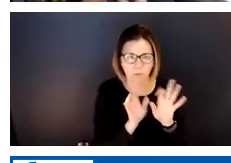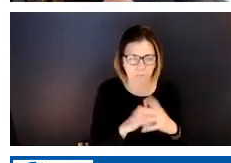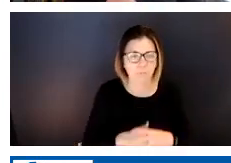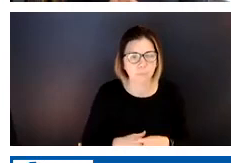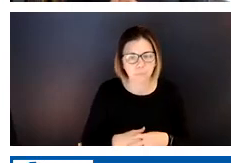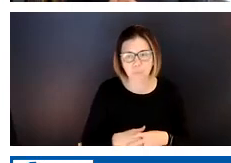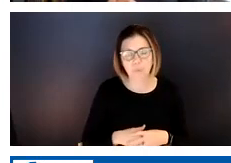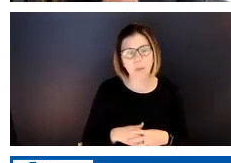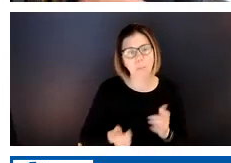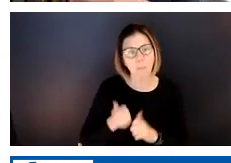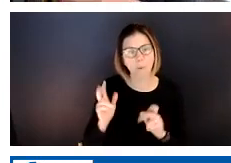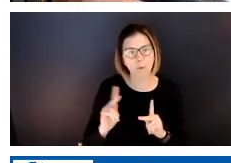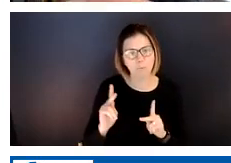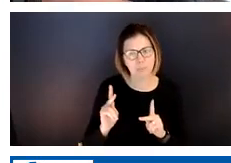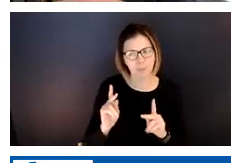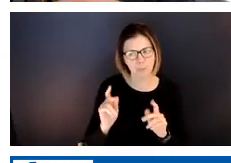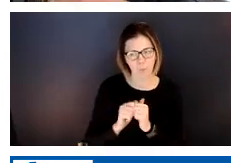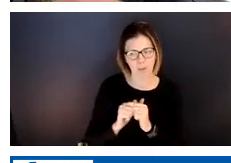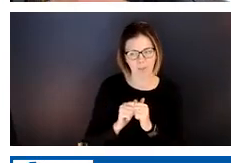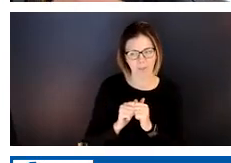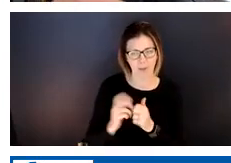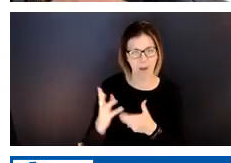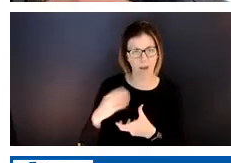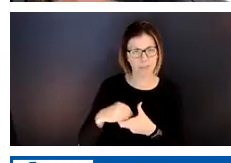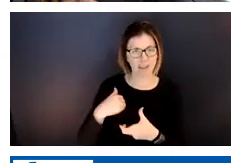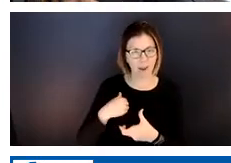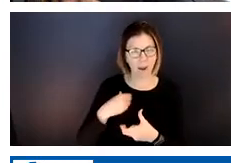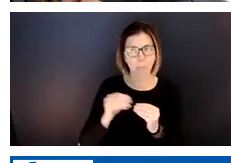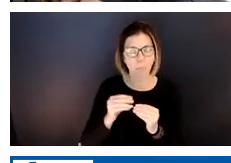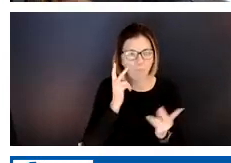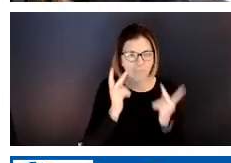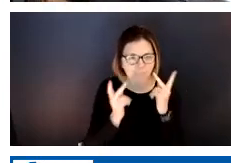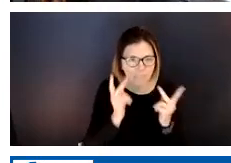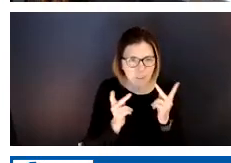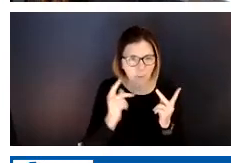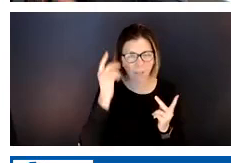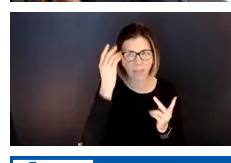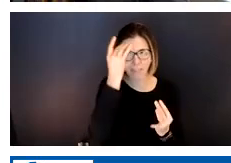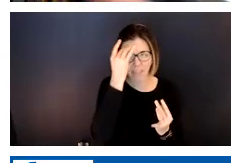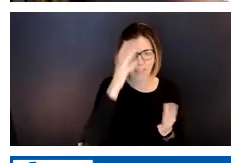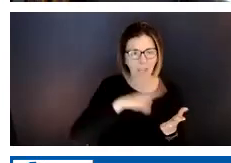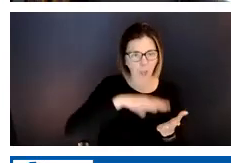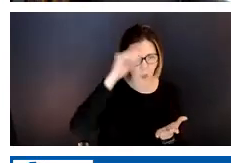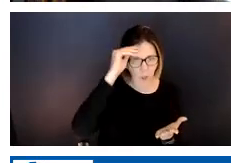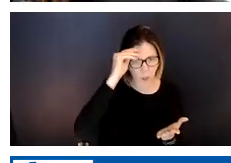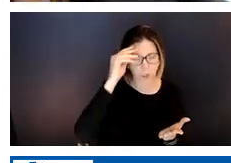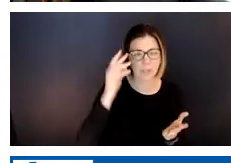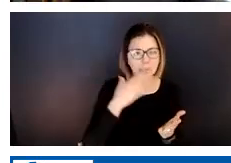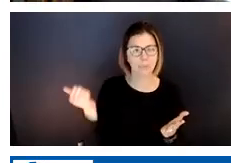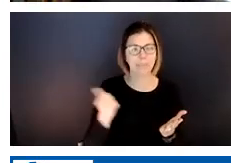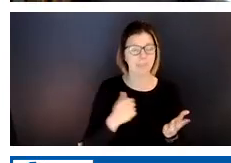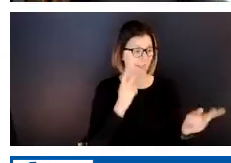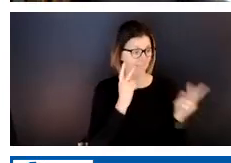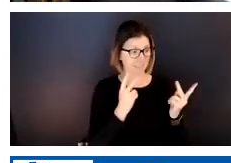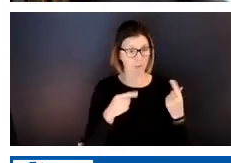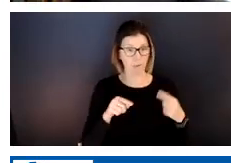Most people with autism are much more visual thinkers and learners. So on one hand, visual supports just